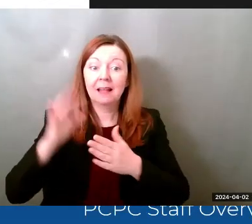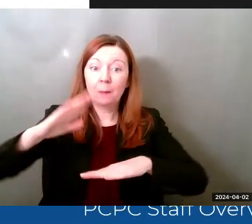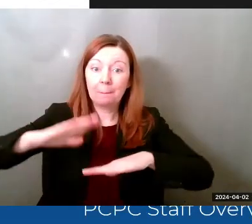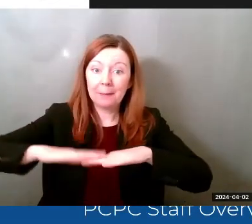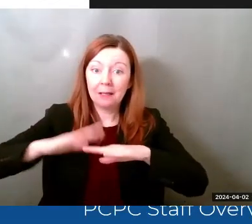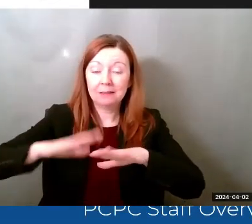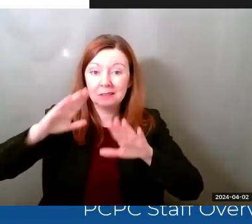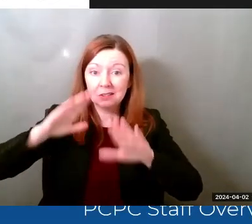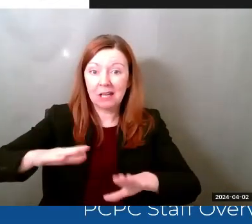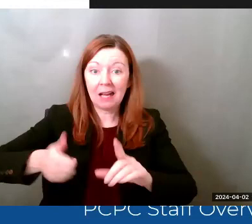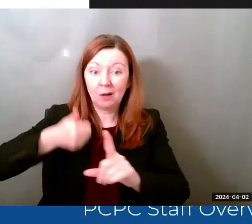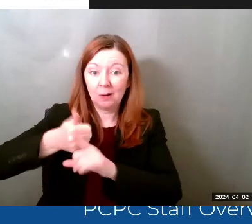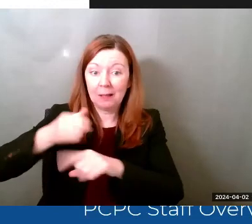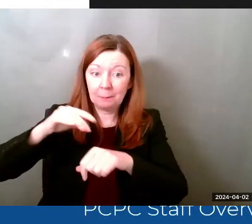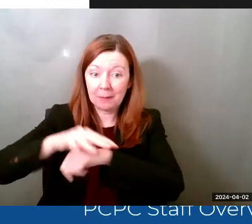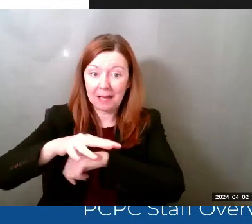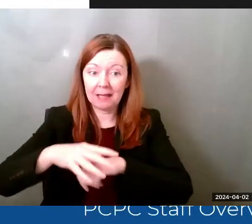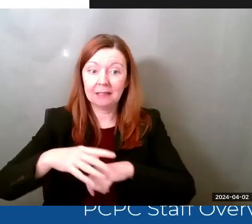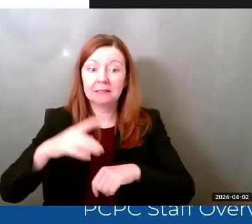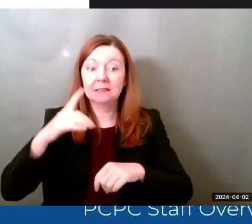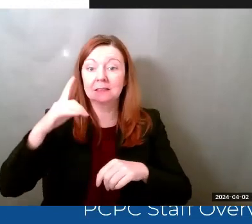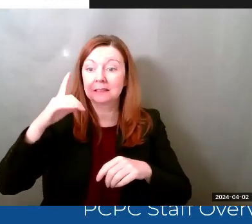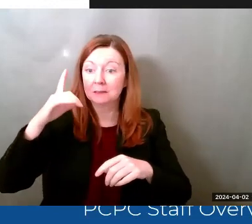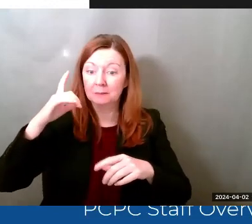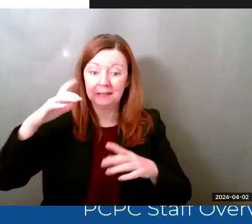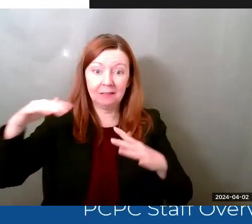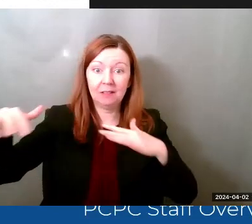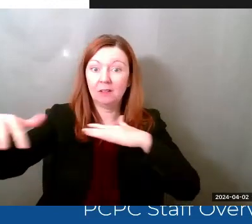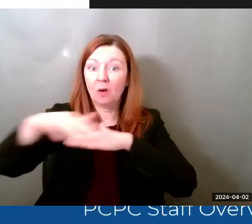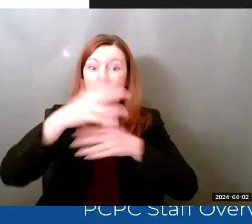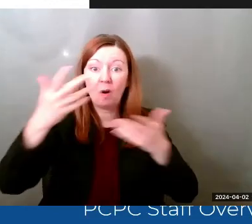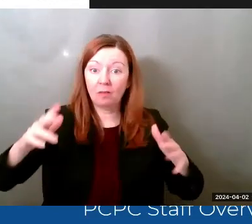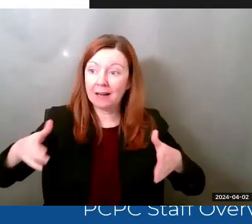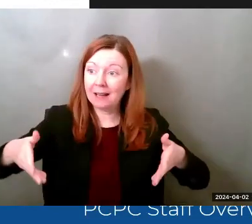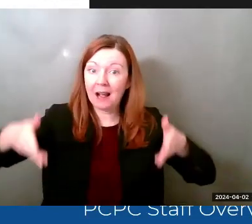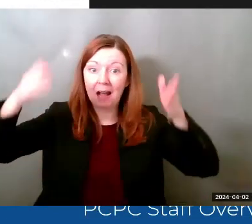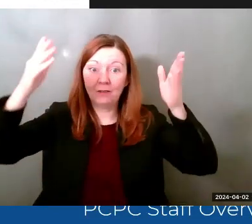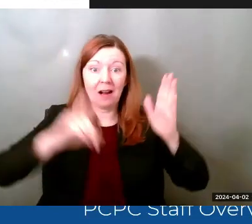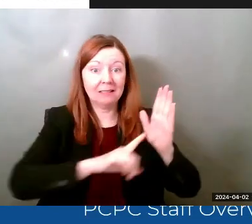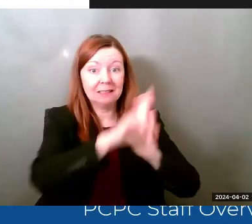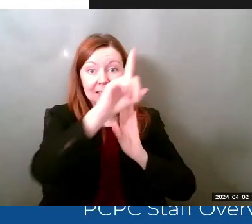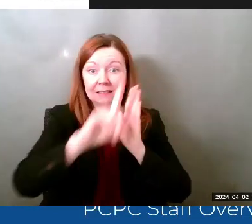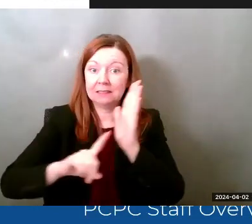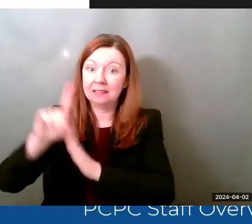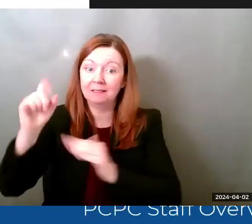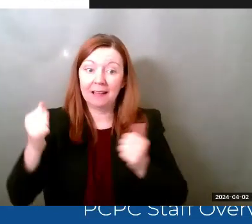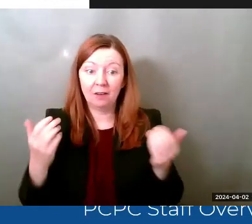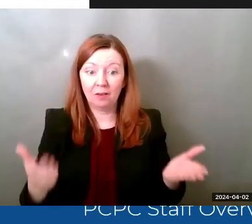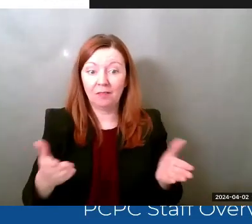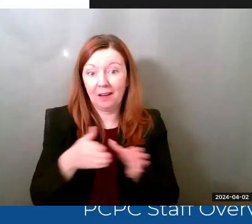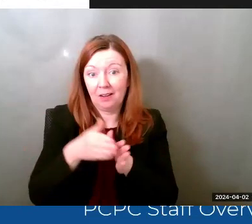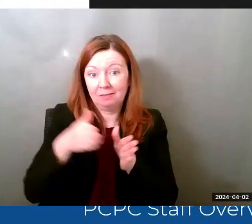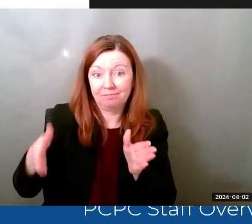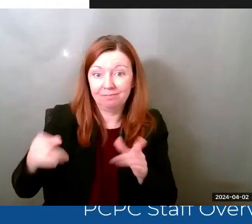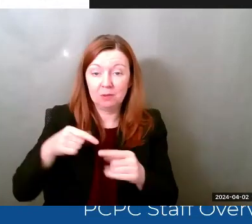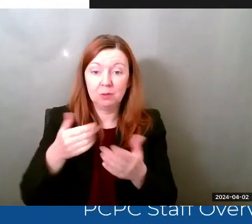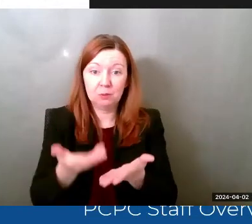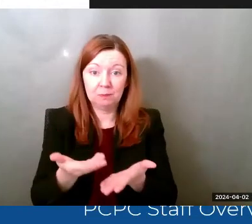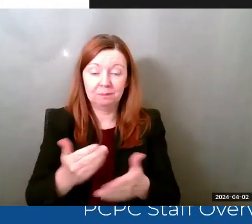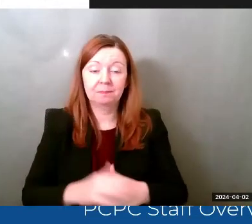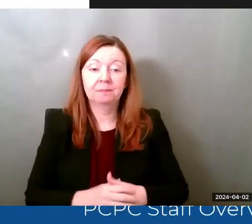minimize shadow impacts given the surrounding high rises that already exist immediately adjacent to the site.